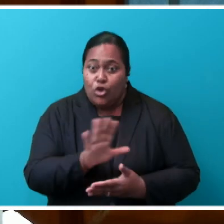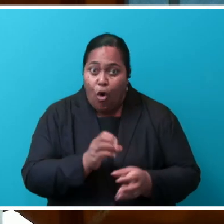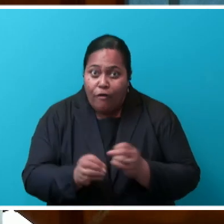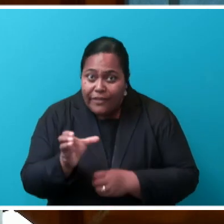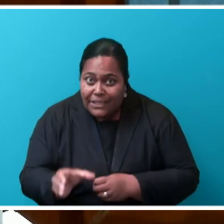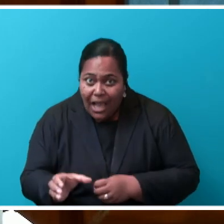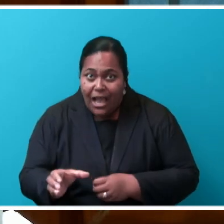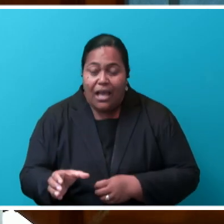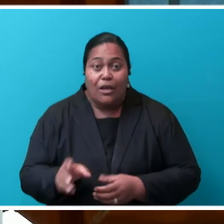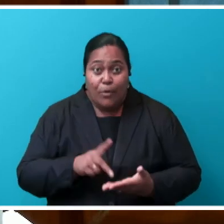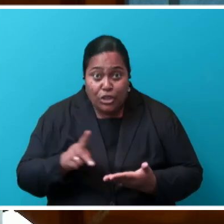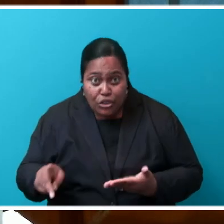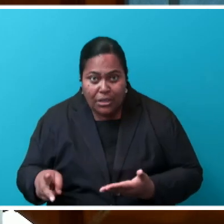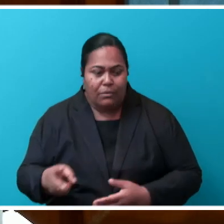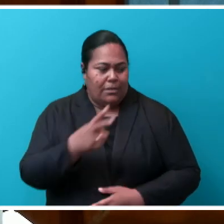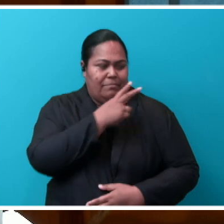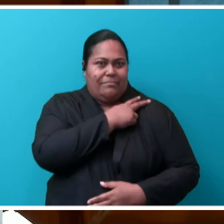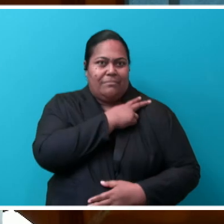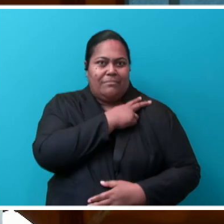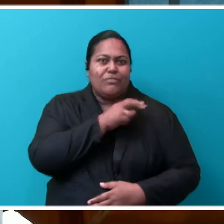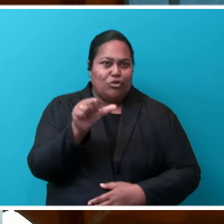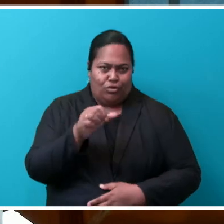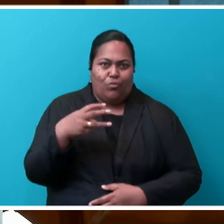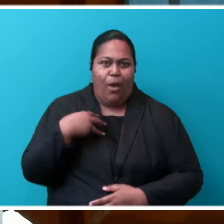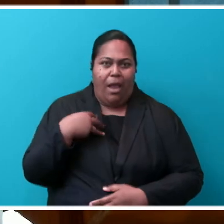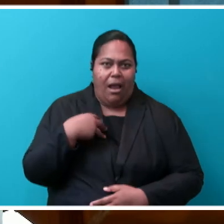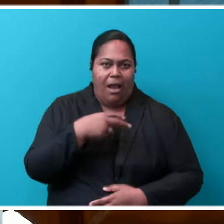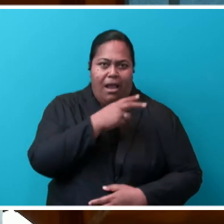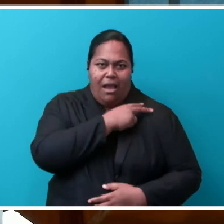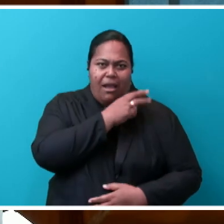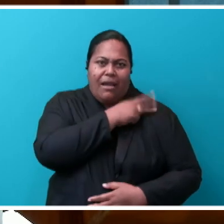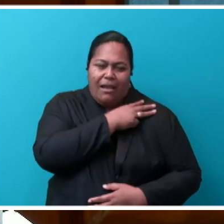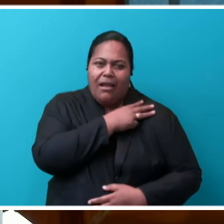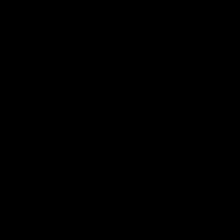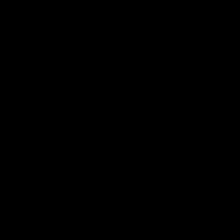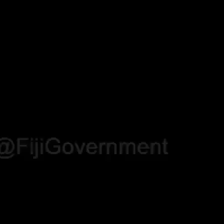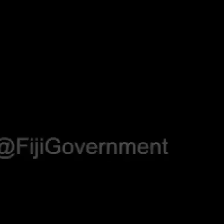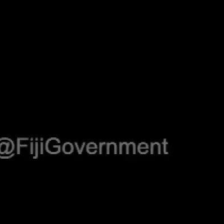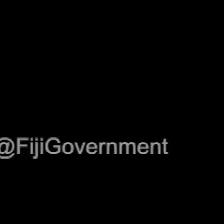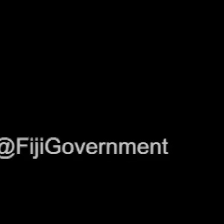pay associated with the post to which they are assigned. Thank you, Mr. Speaker, sir.